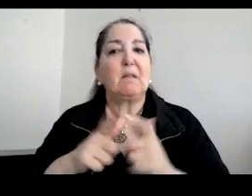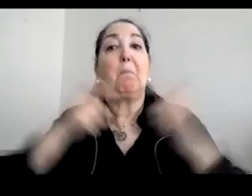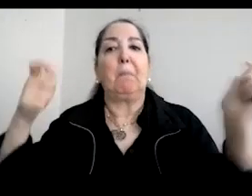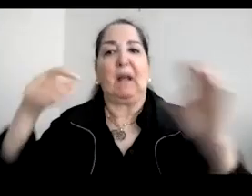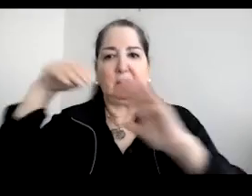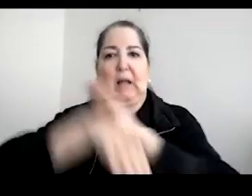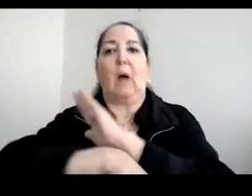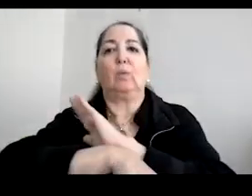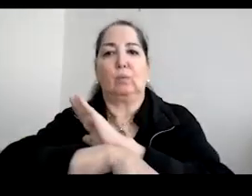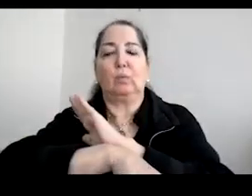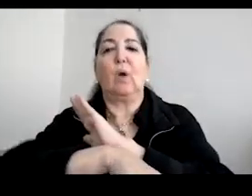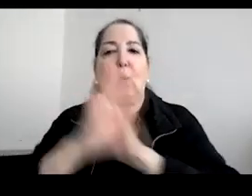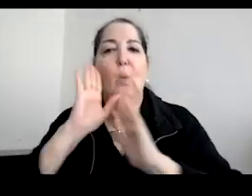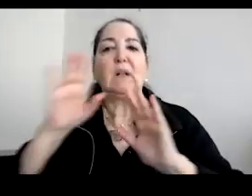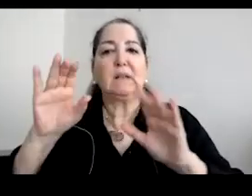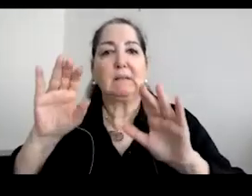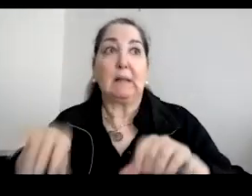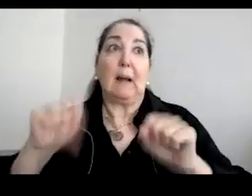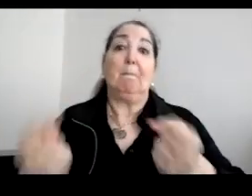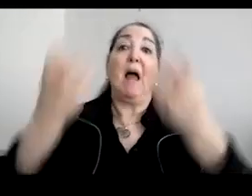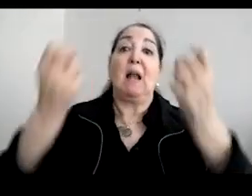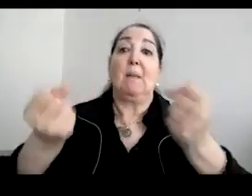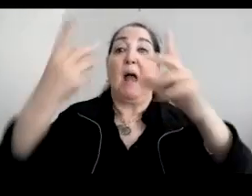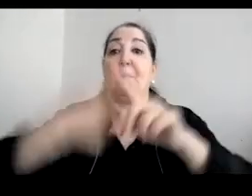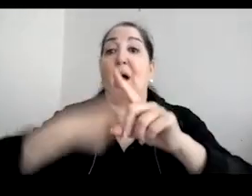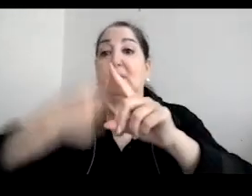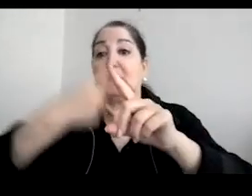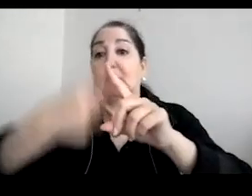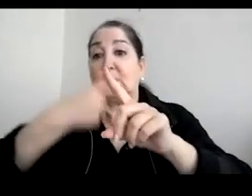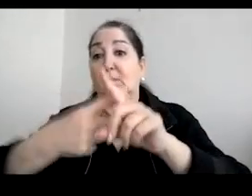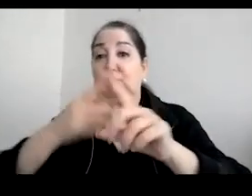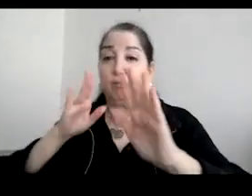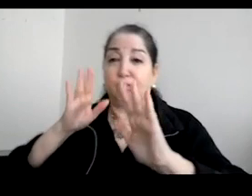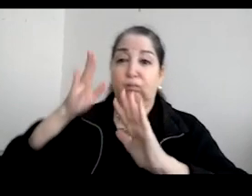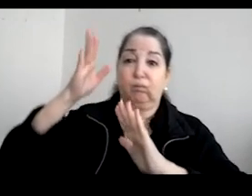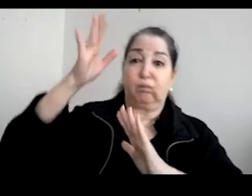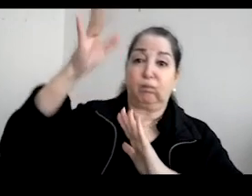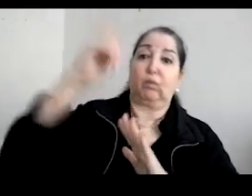of job growth to get us back to where we were 3 months ago.